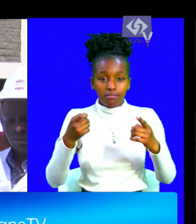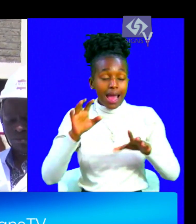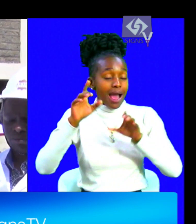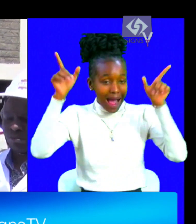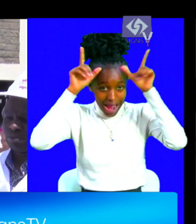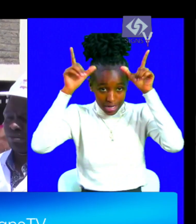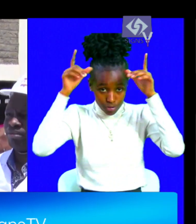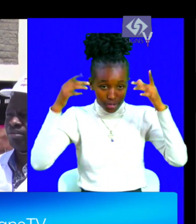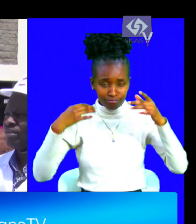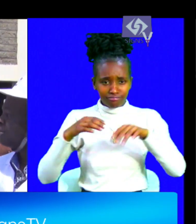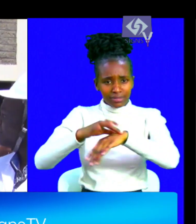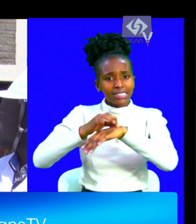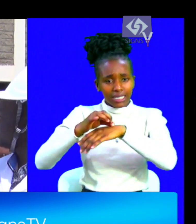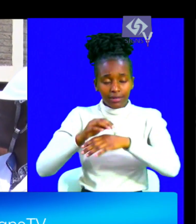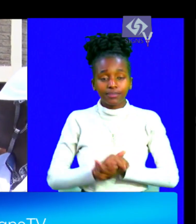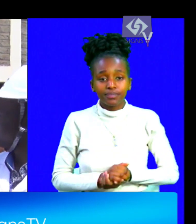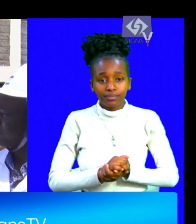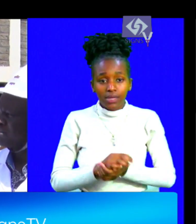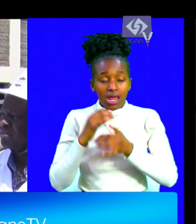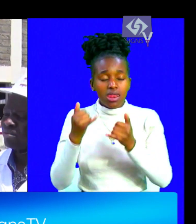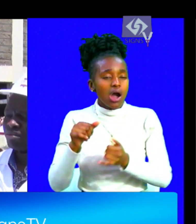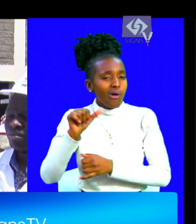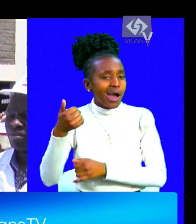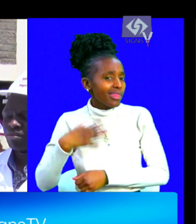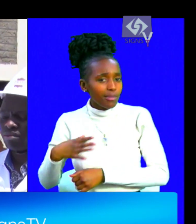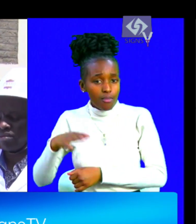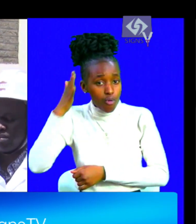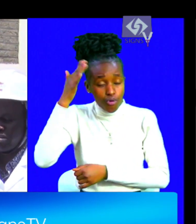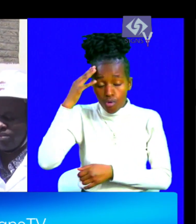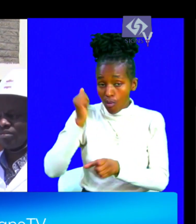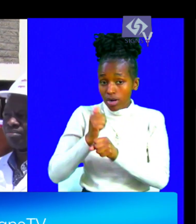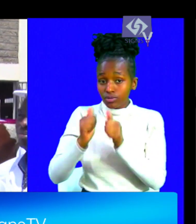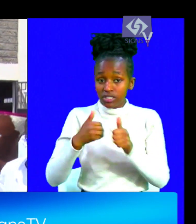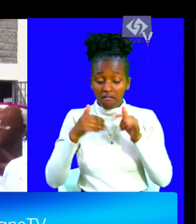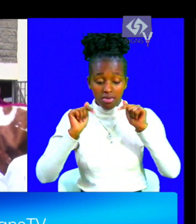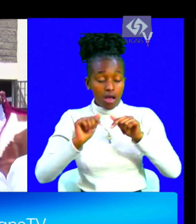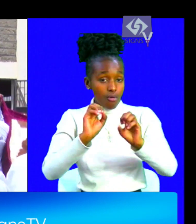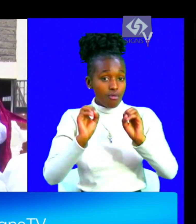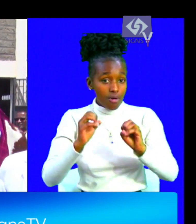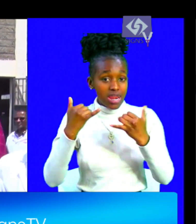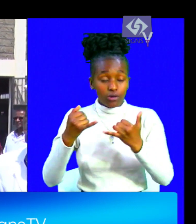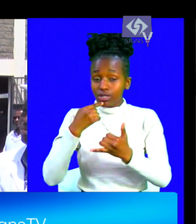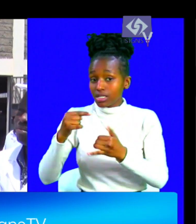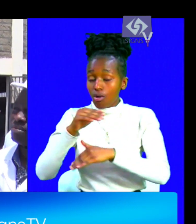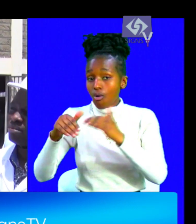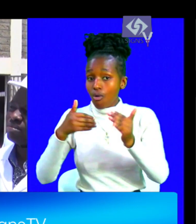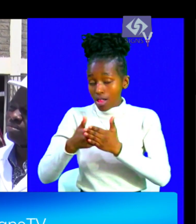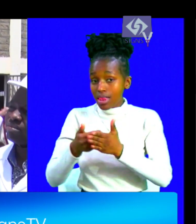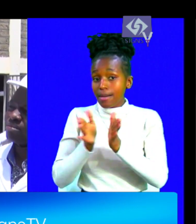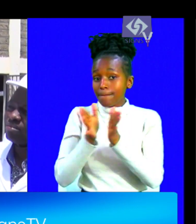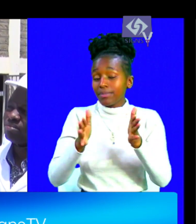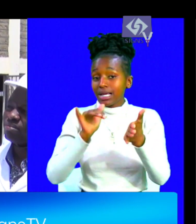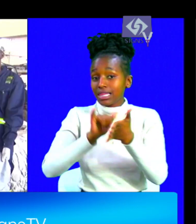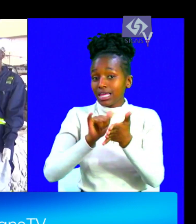people might not know that the tannery is operational. We'd like to tell the public that we